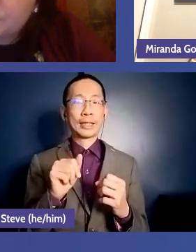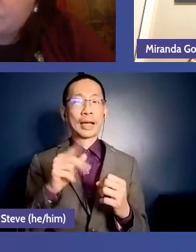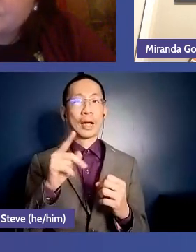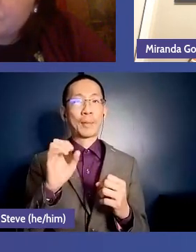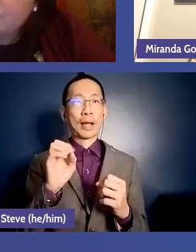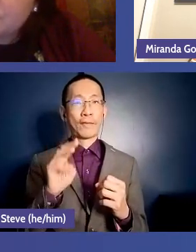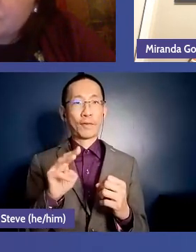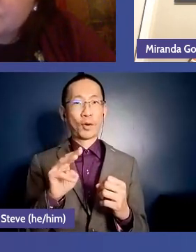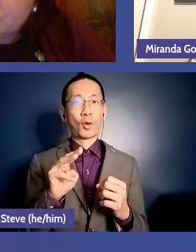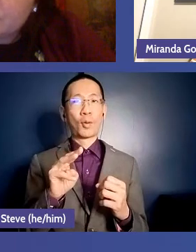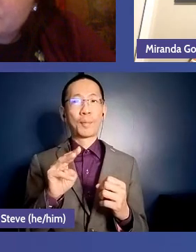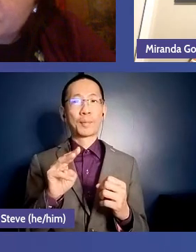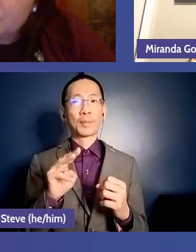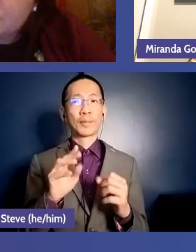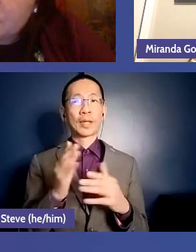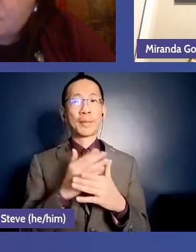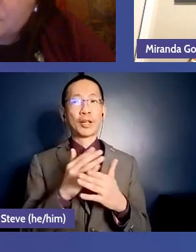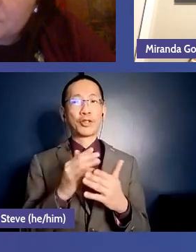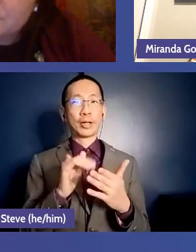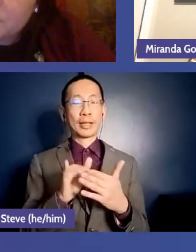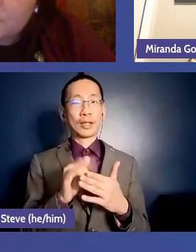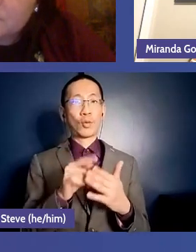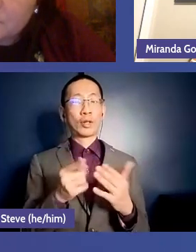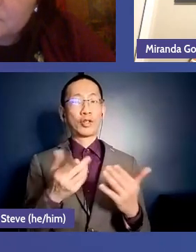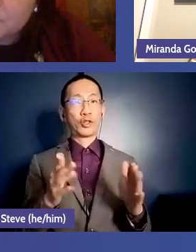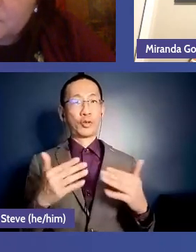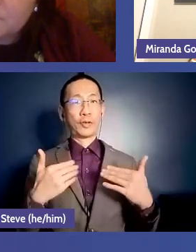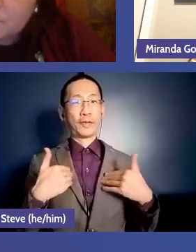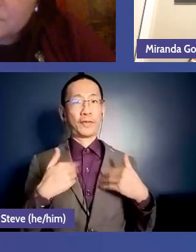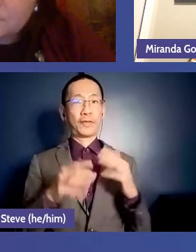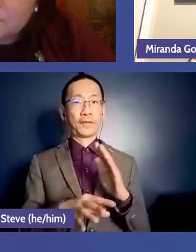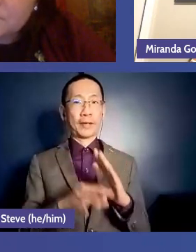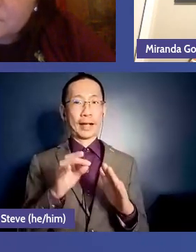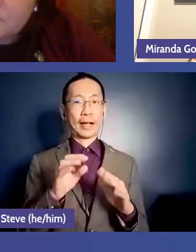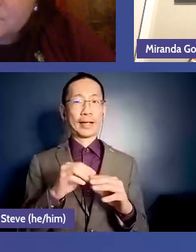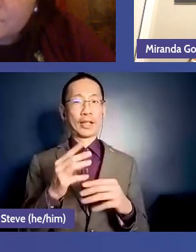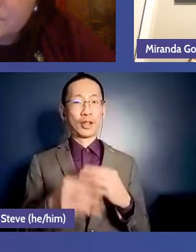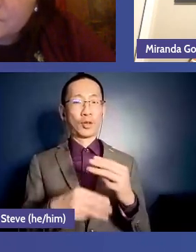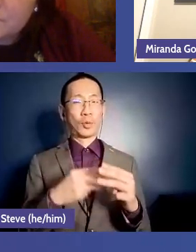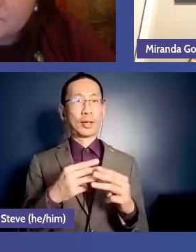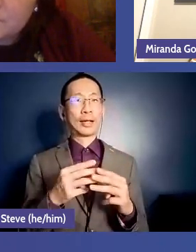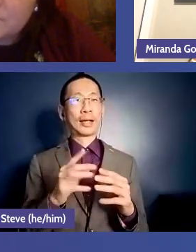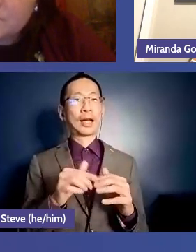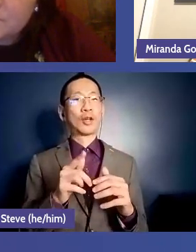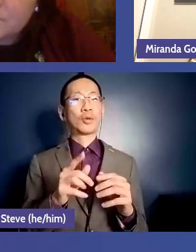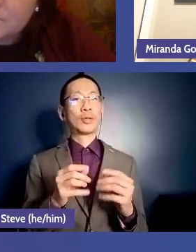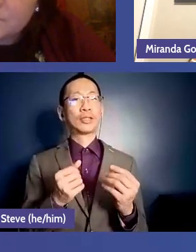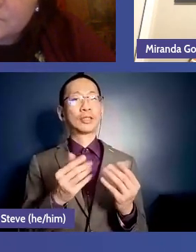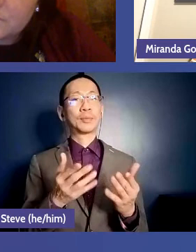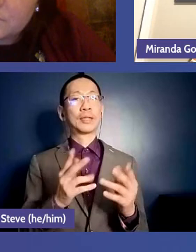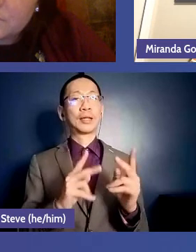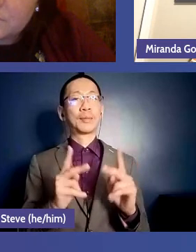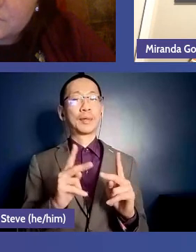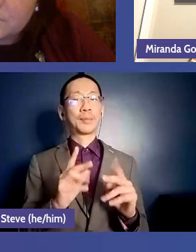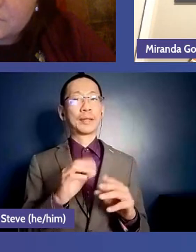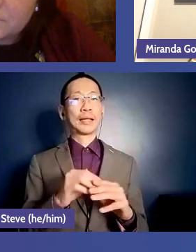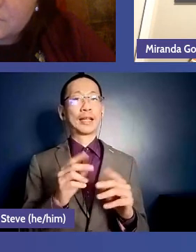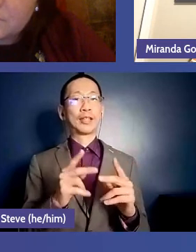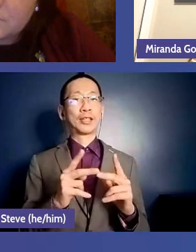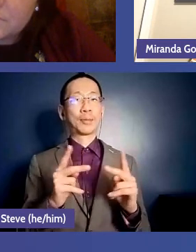that. By sharing what you have found out there in the world, now you're just like putting people into